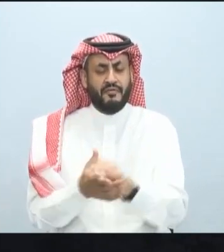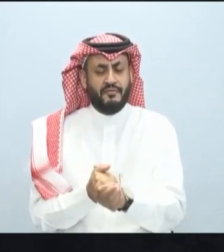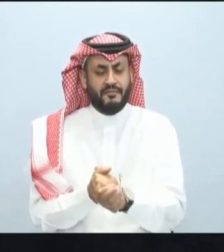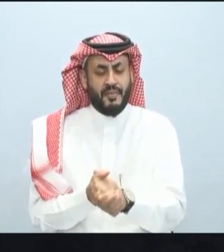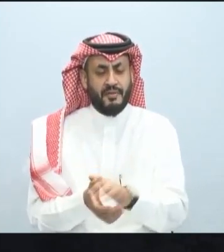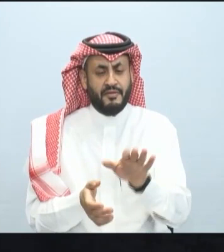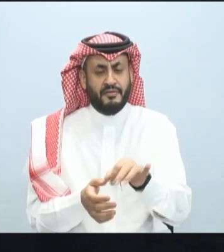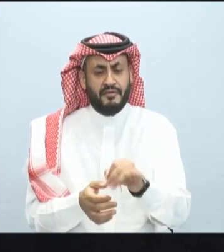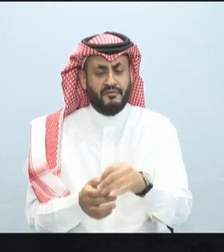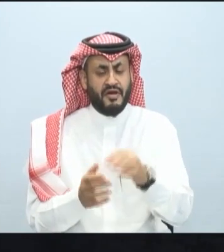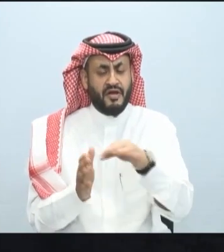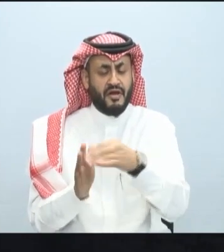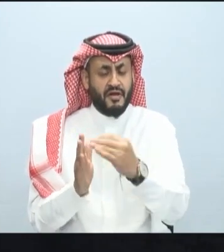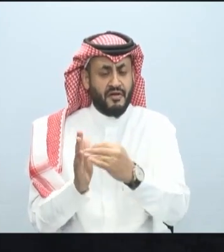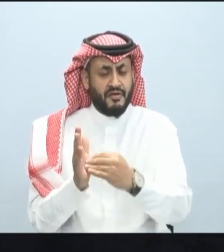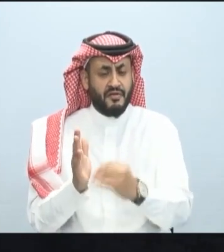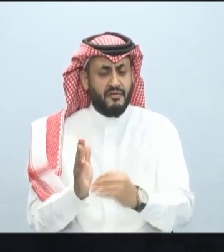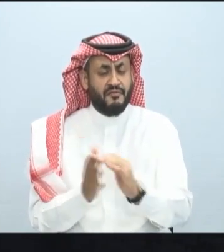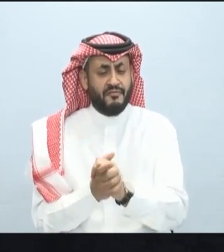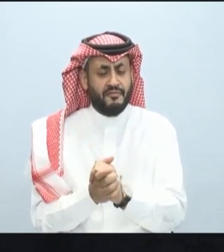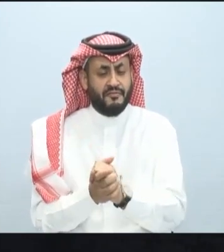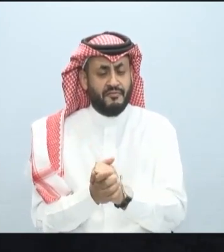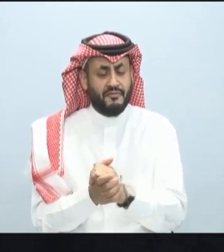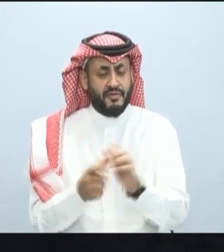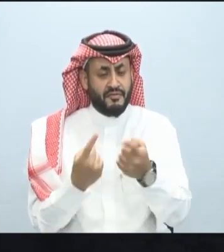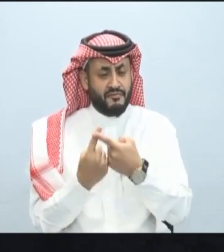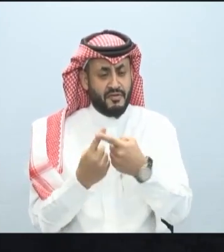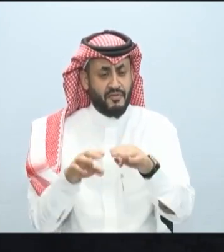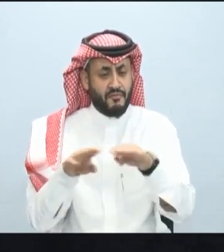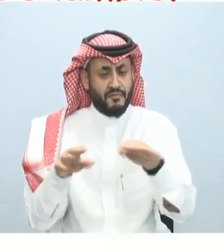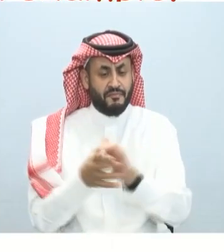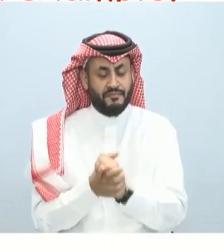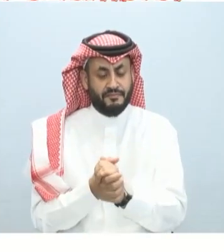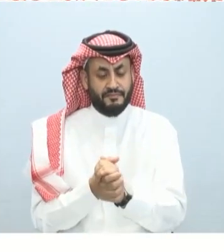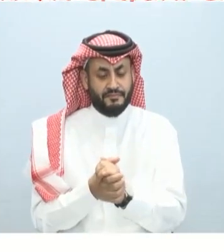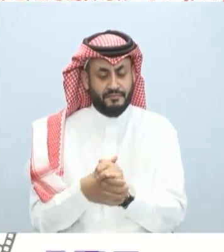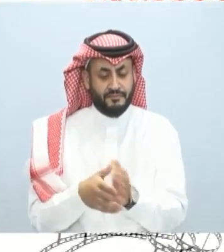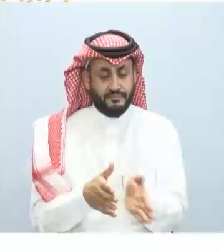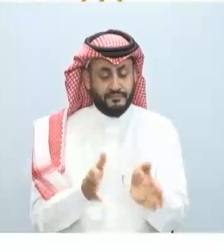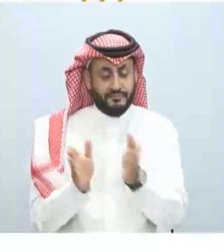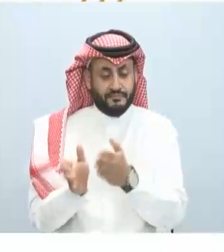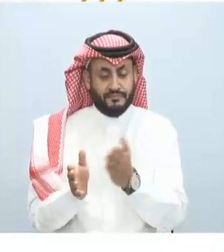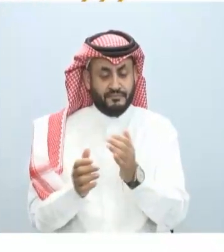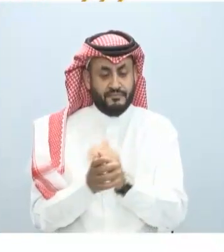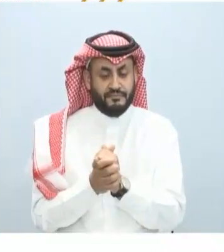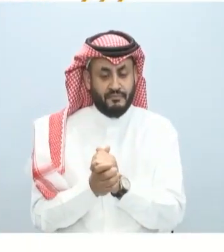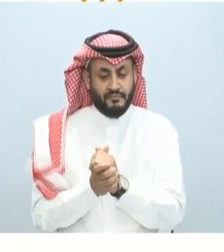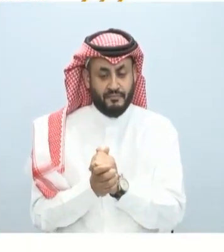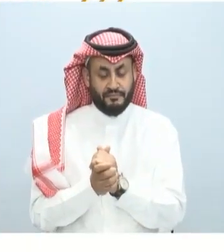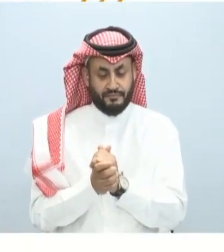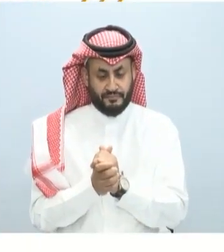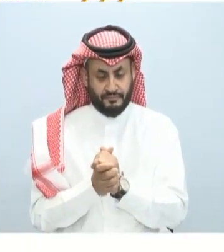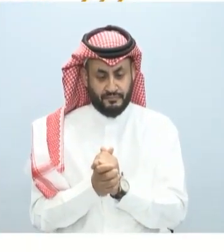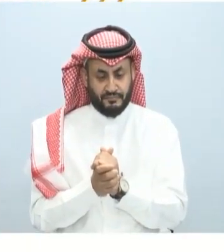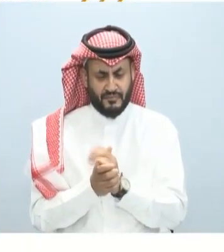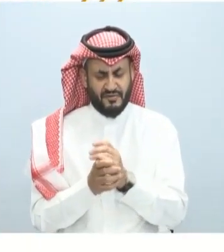are going to just classify the genre of this movie. This is going to be the first step. After that, we have here, if you are